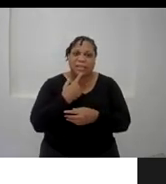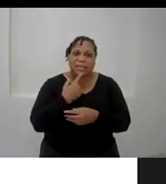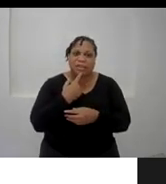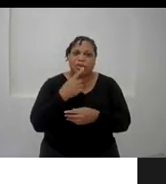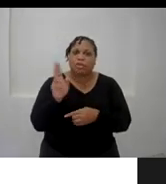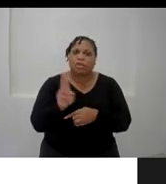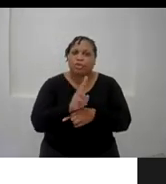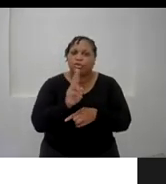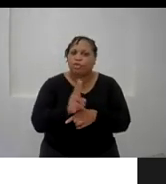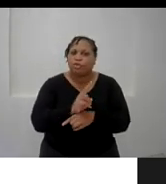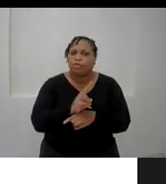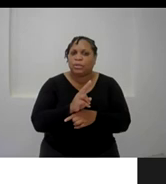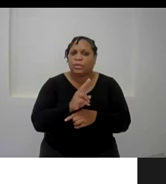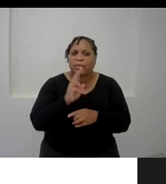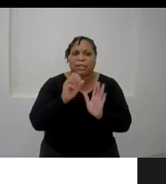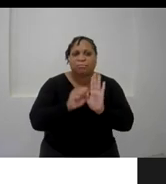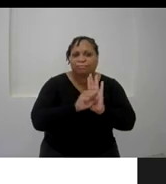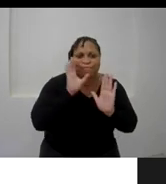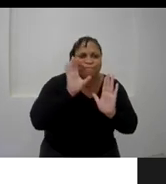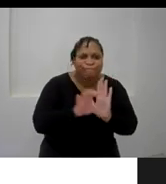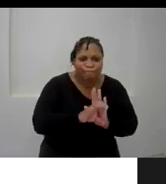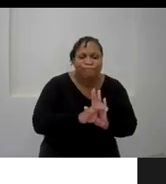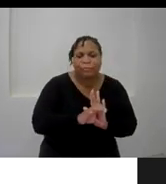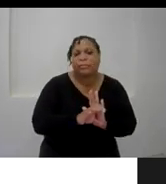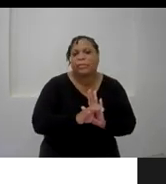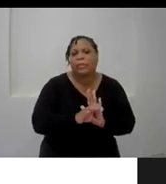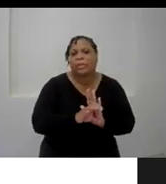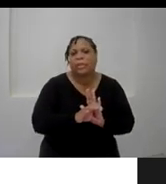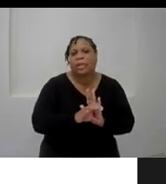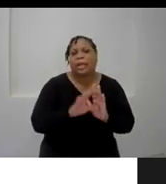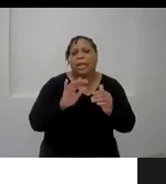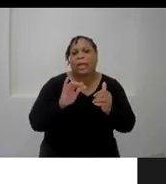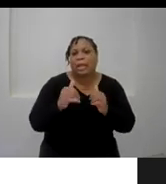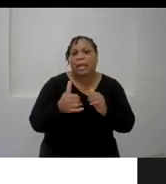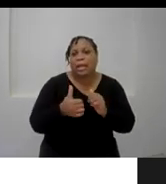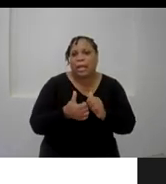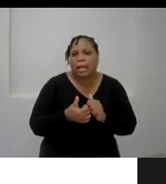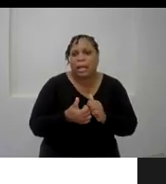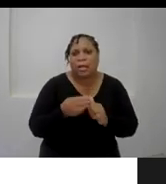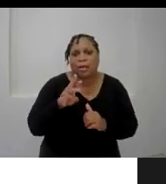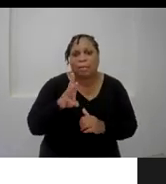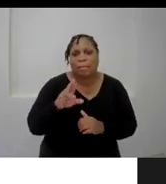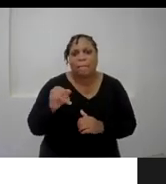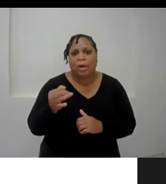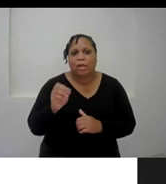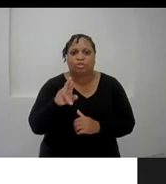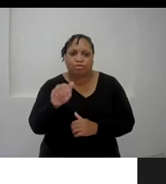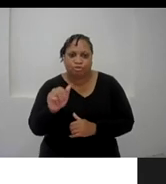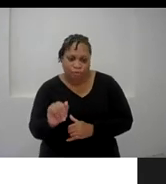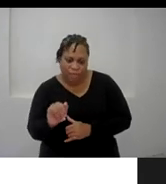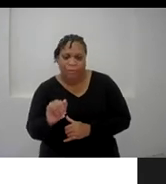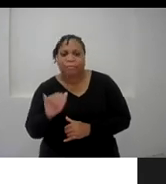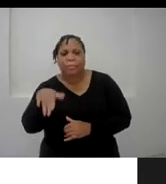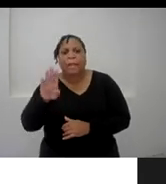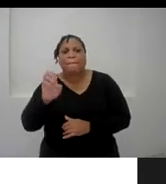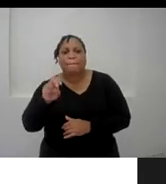and Jose Lopez and the friends of Dame Marjorie Bean have very generously